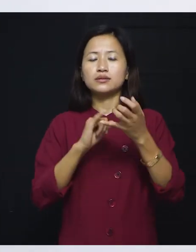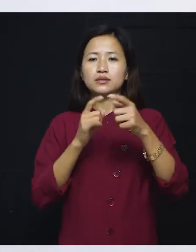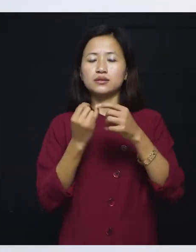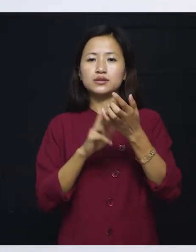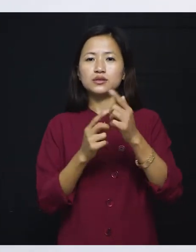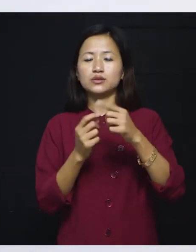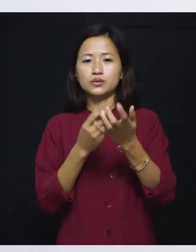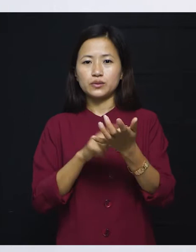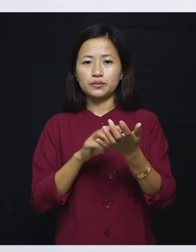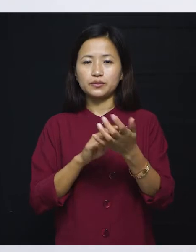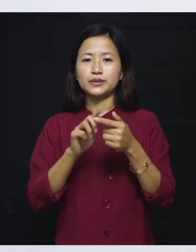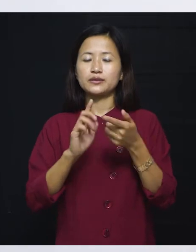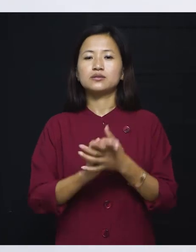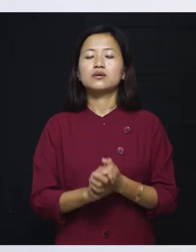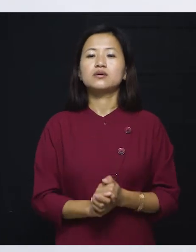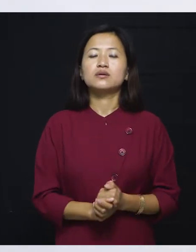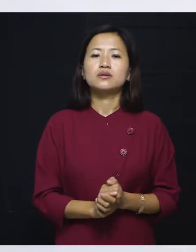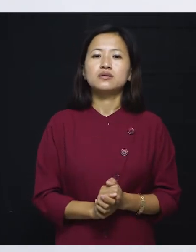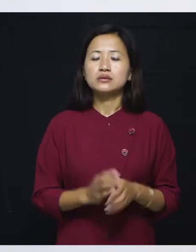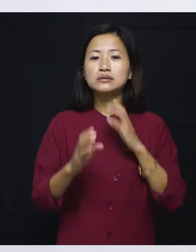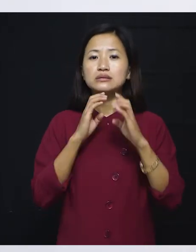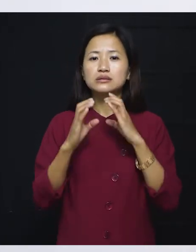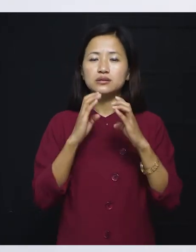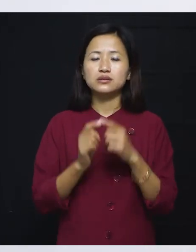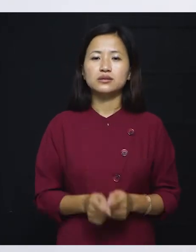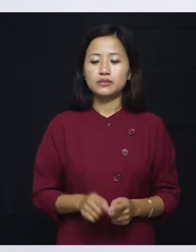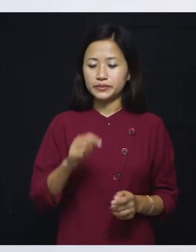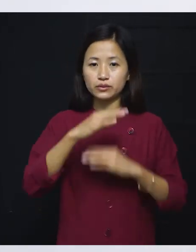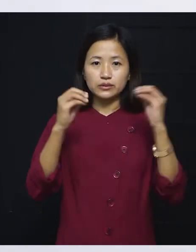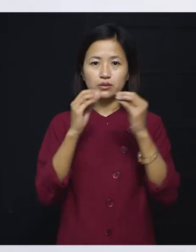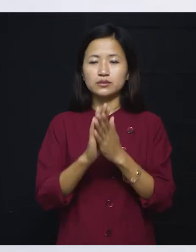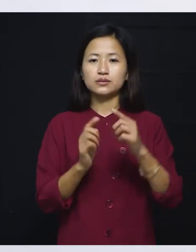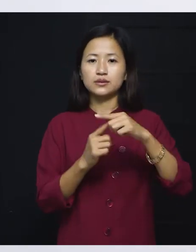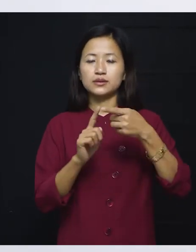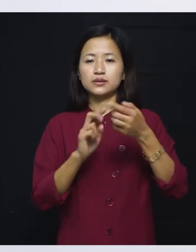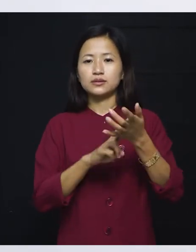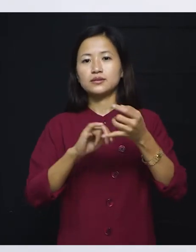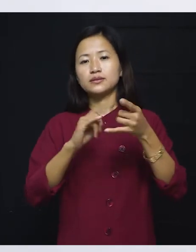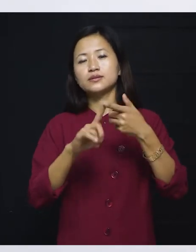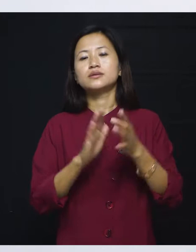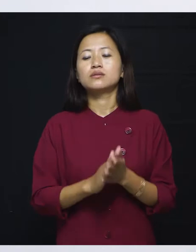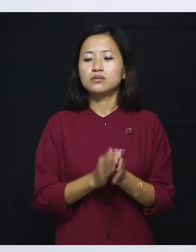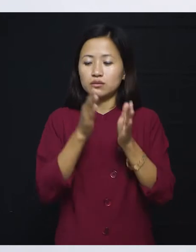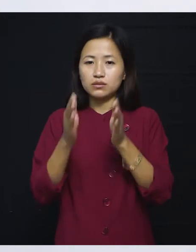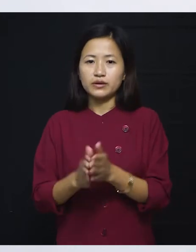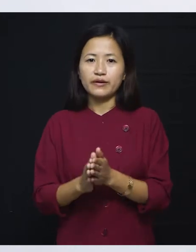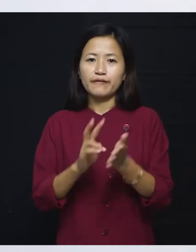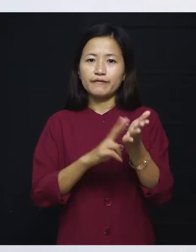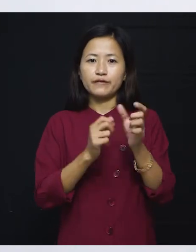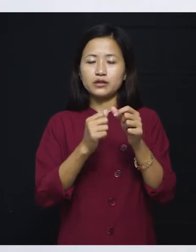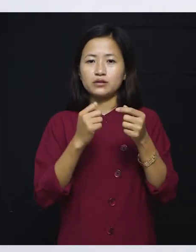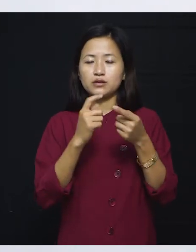In our following classes, we will also discuss about tense, okay? And in order to do tense, you have to know verb very